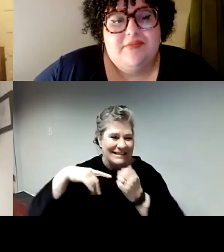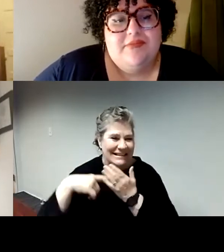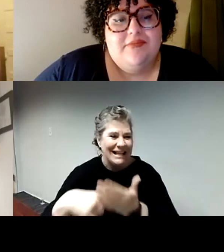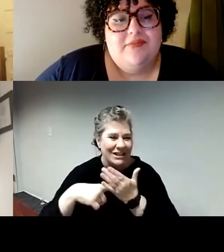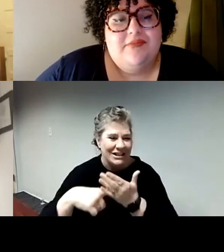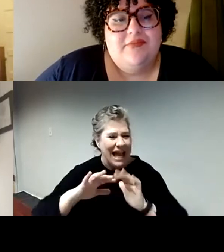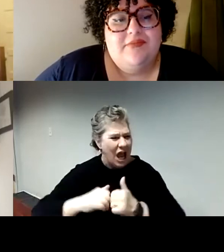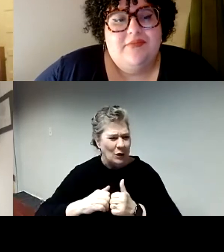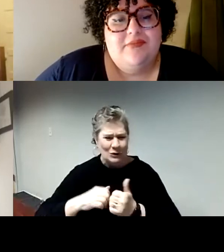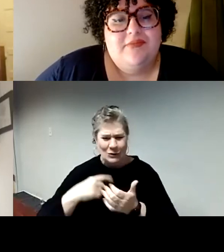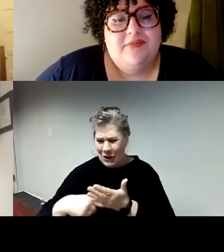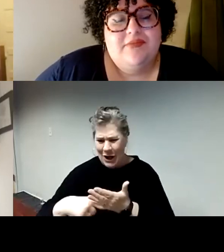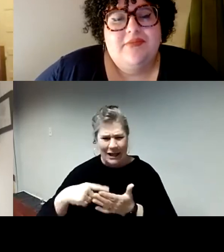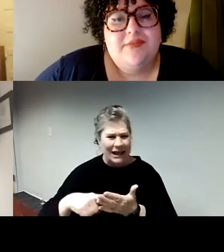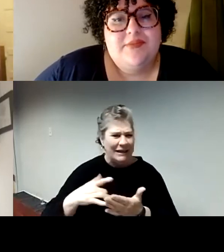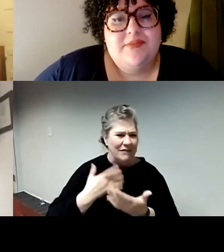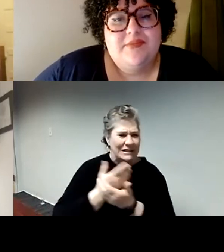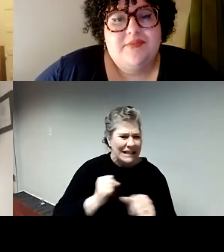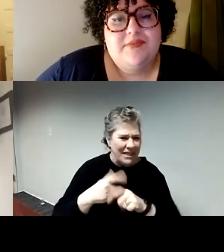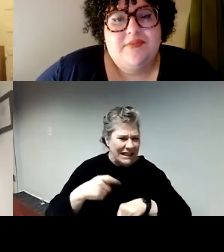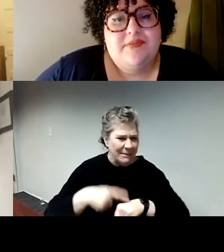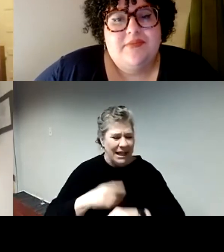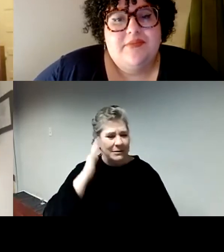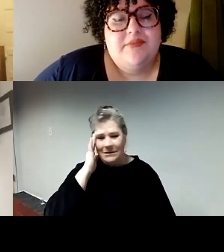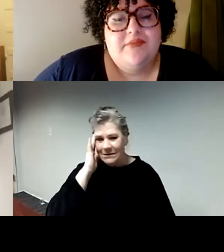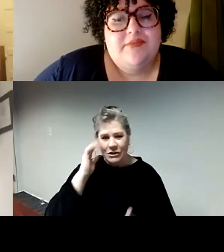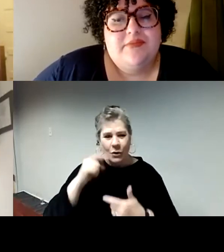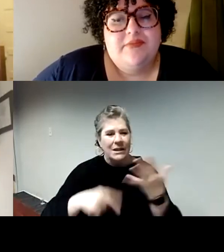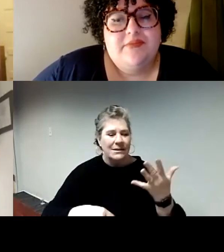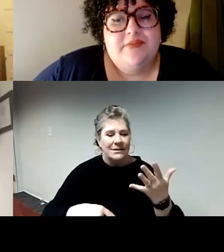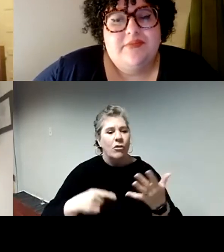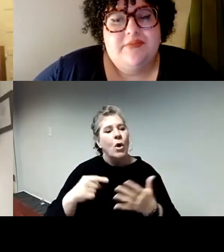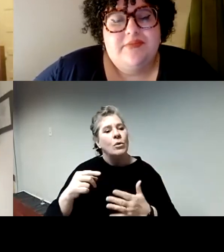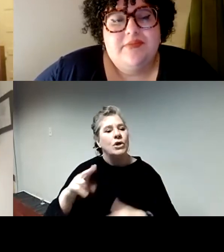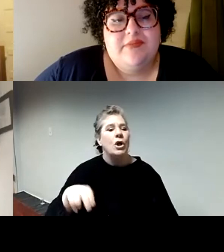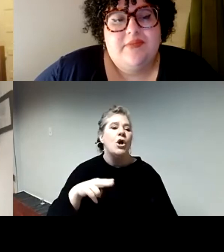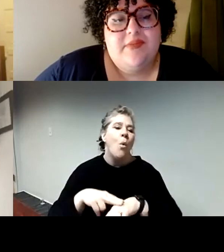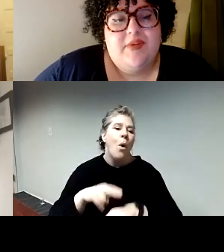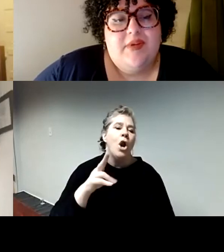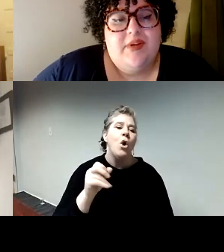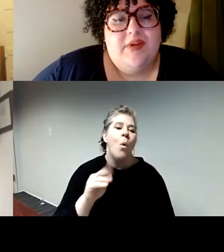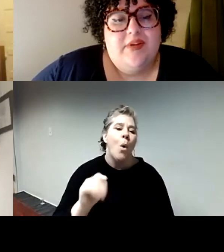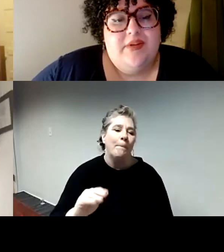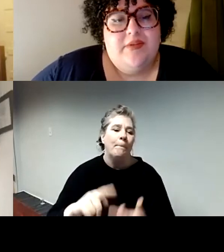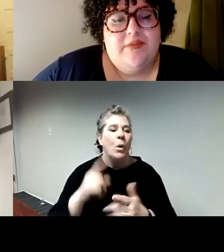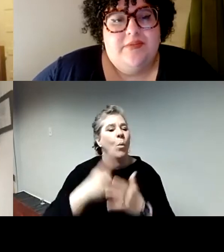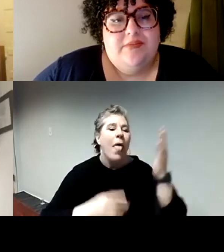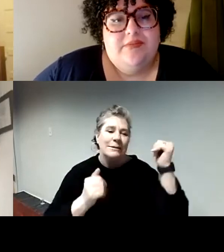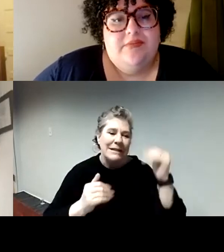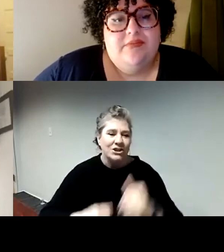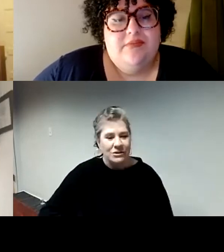these conversations and feel safe while doing so. So these are some of those norms, as well as SOFSA's group norms.